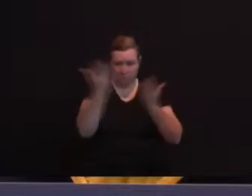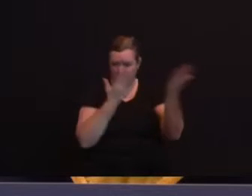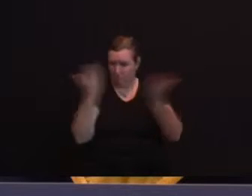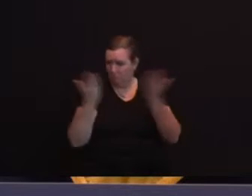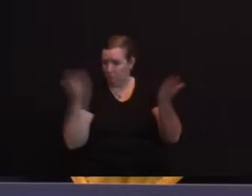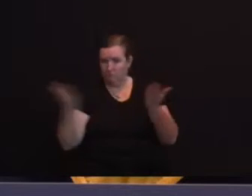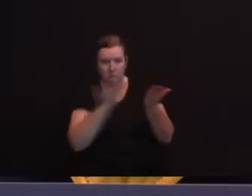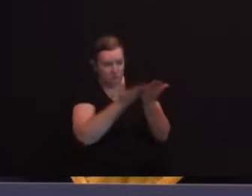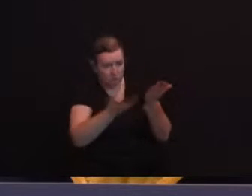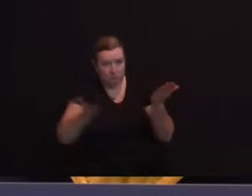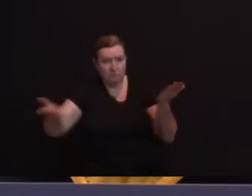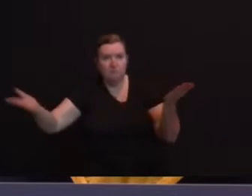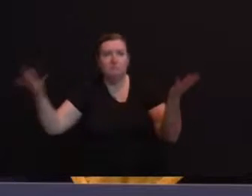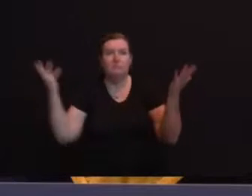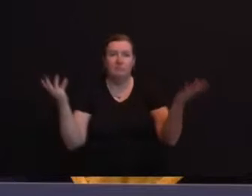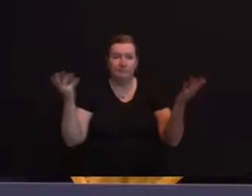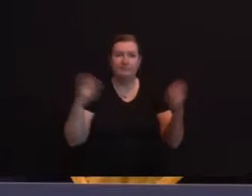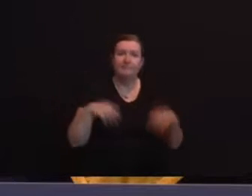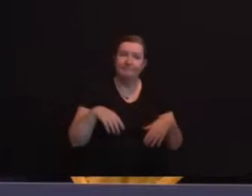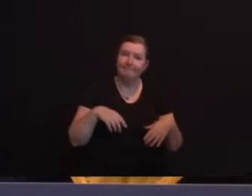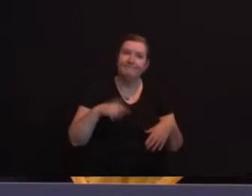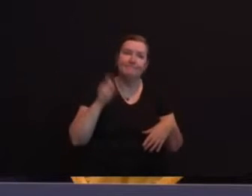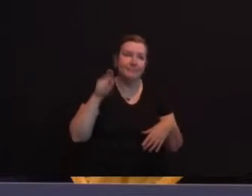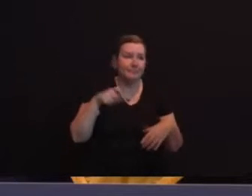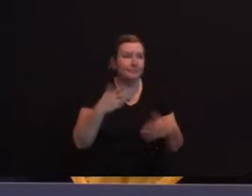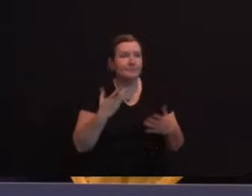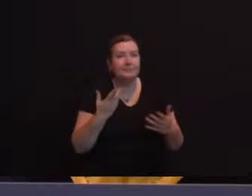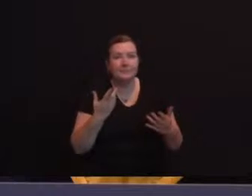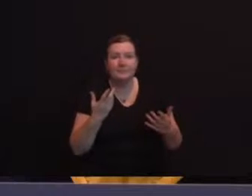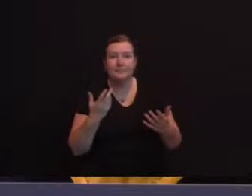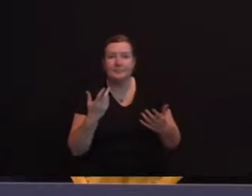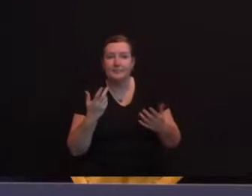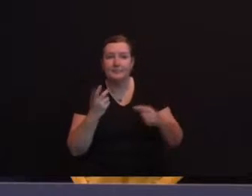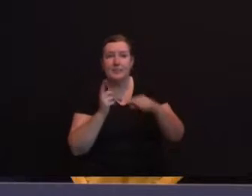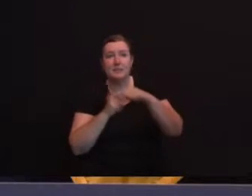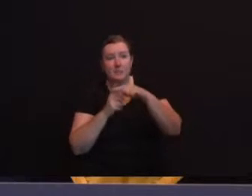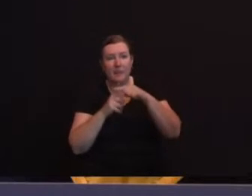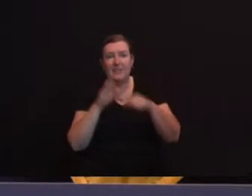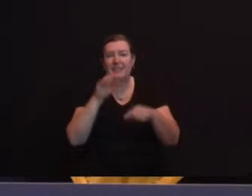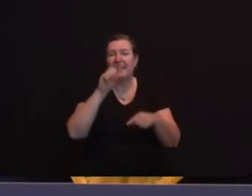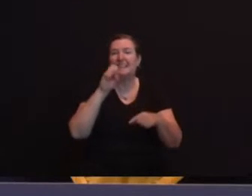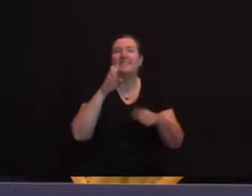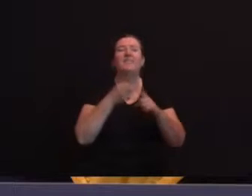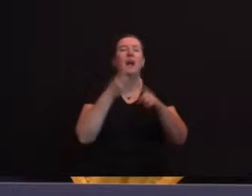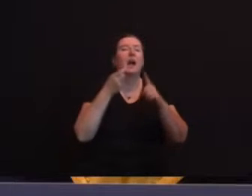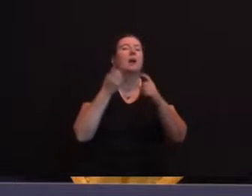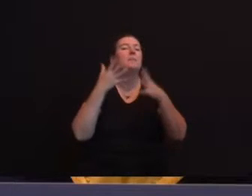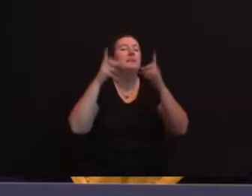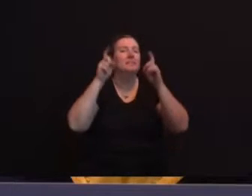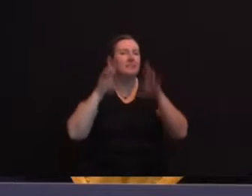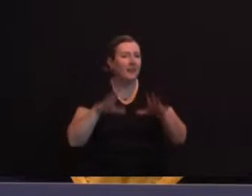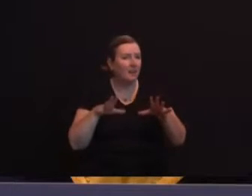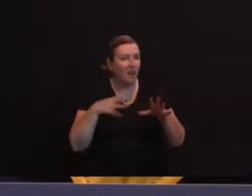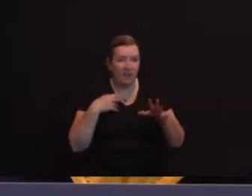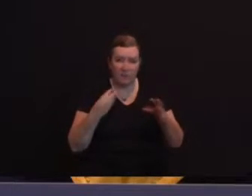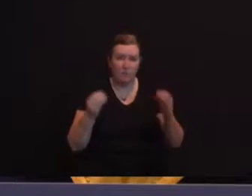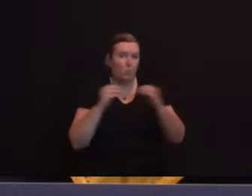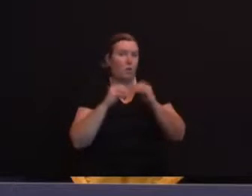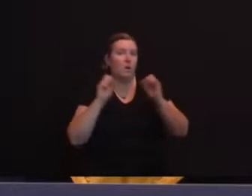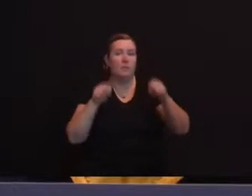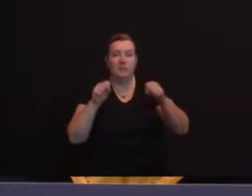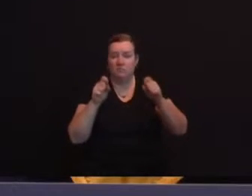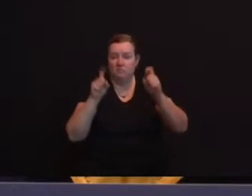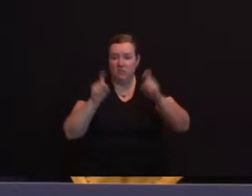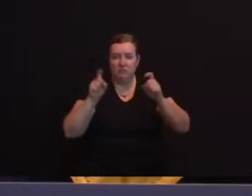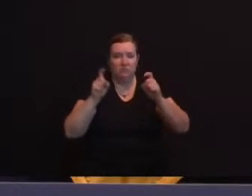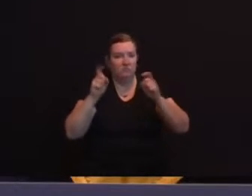got that question of the denominator and the fact that we have a lot more testing capacity today, but it's